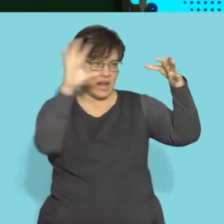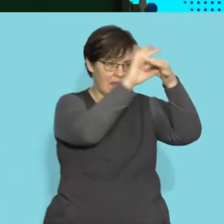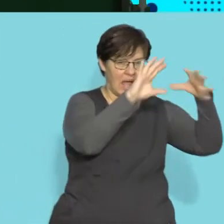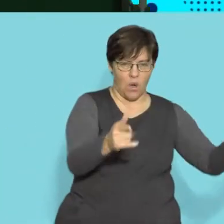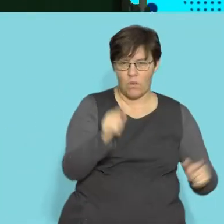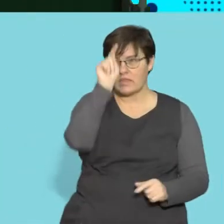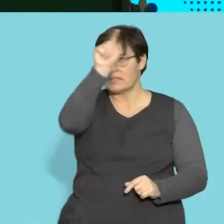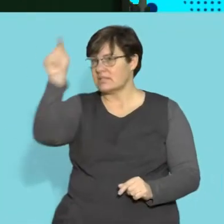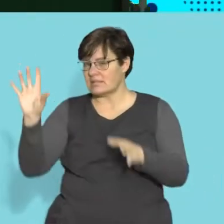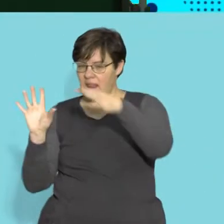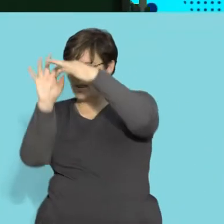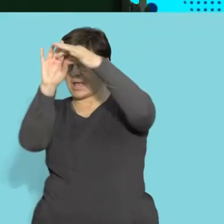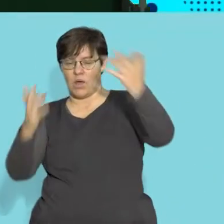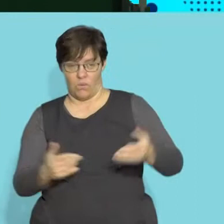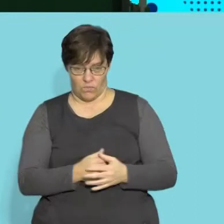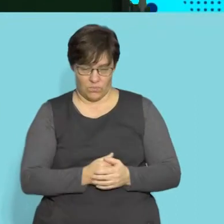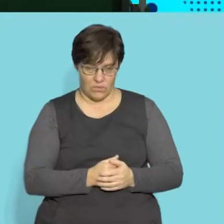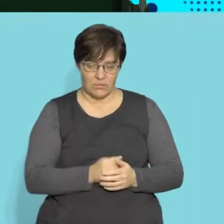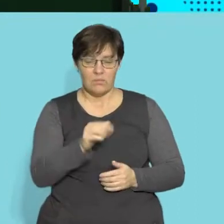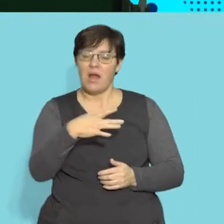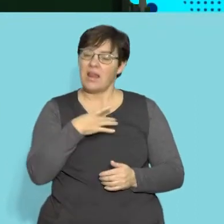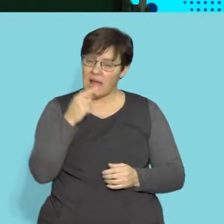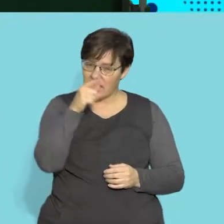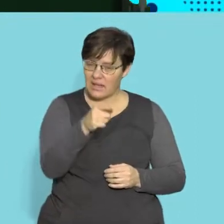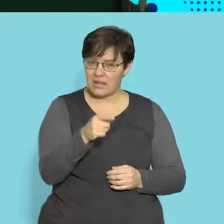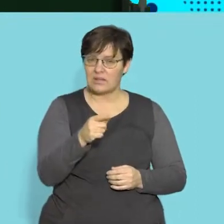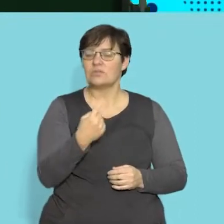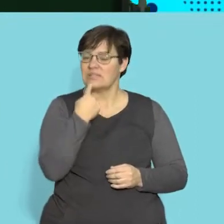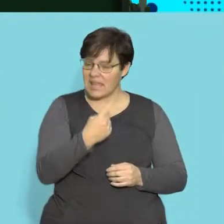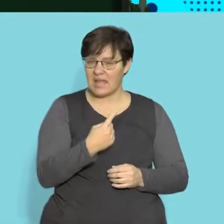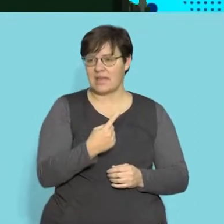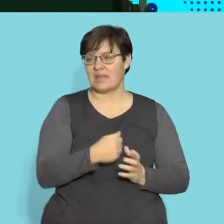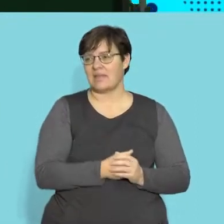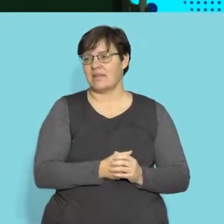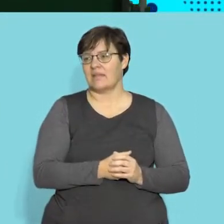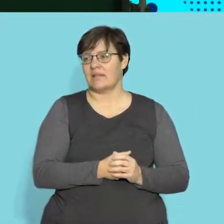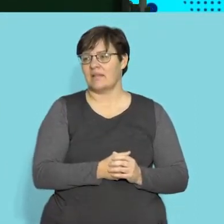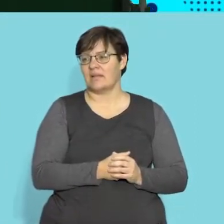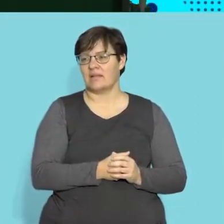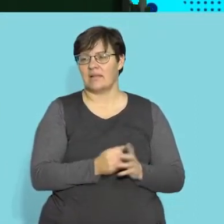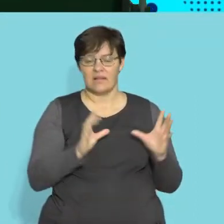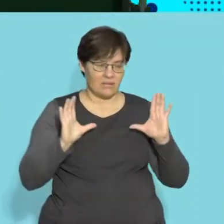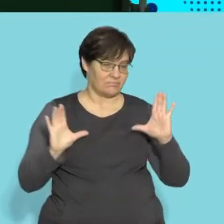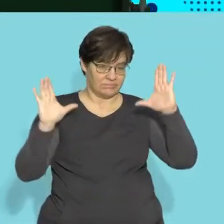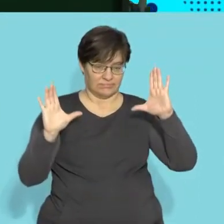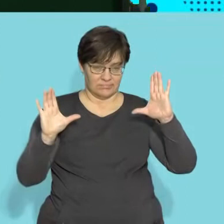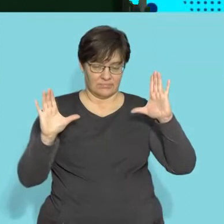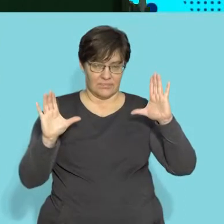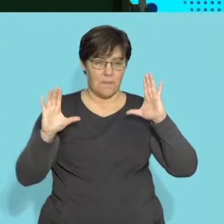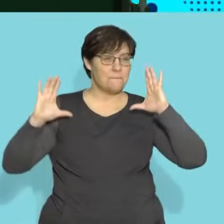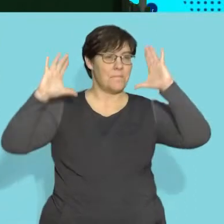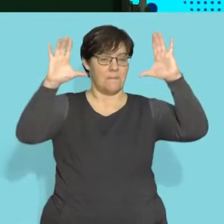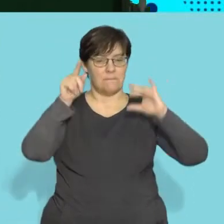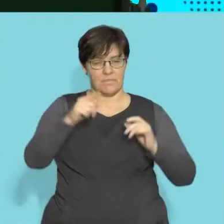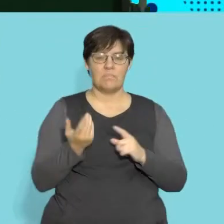that's essentially, as I wrap this segment up, I'd like to emphasize that fact, is that in this little blurb that I've put